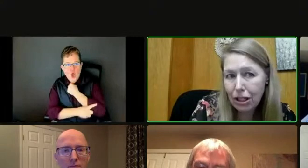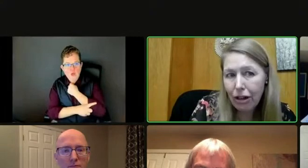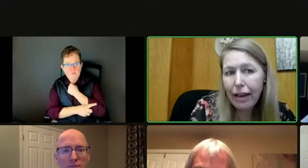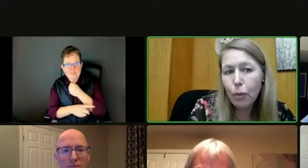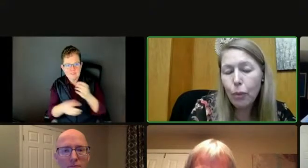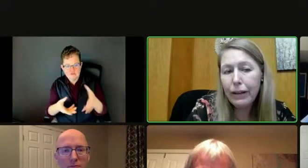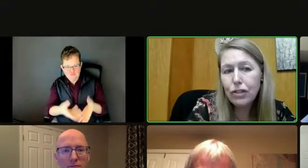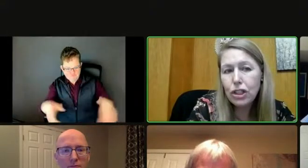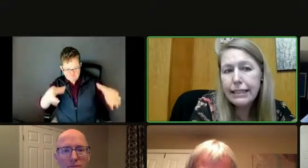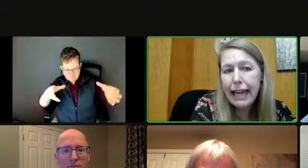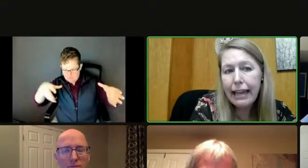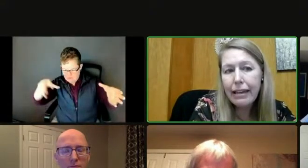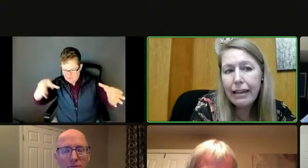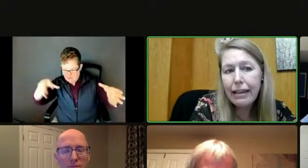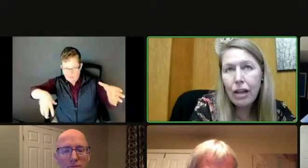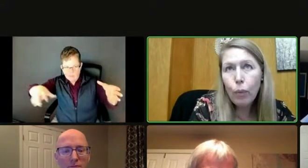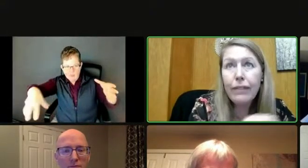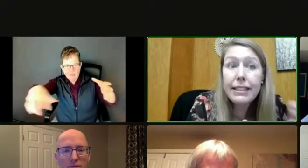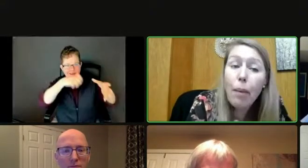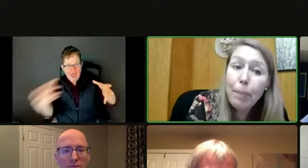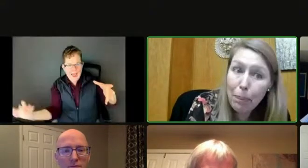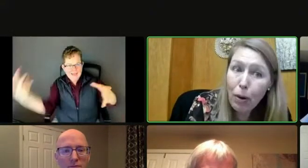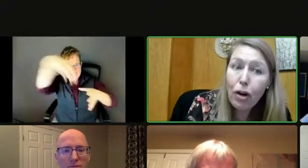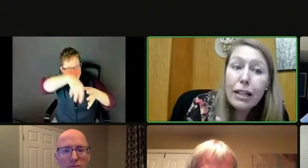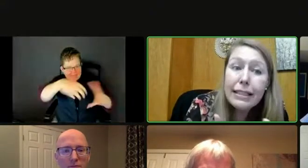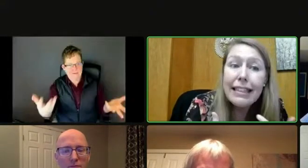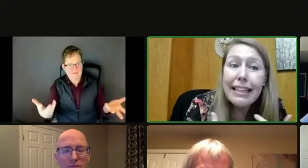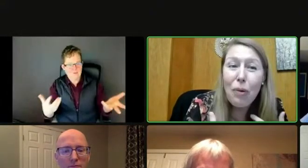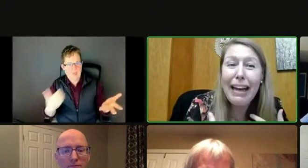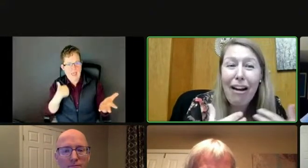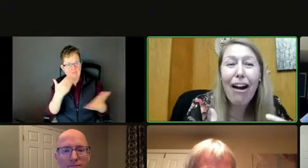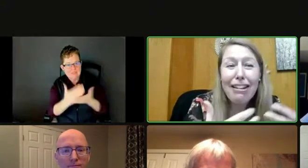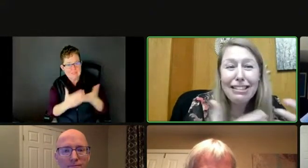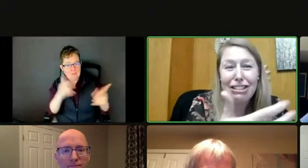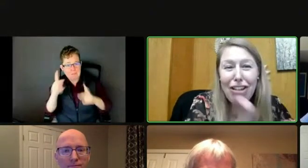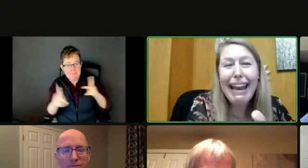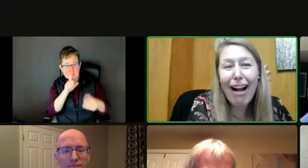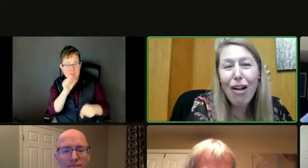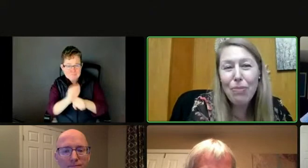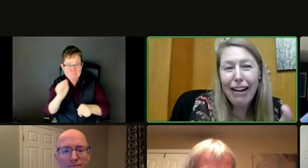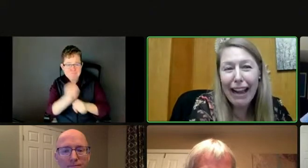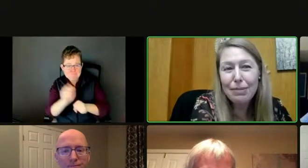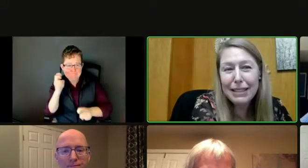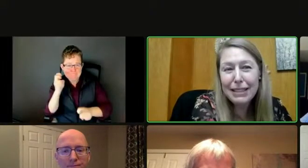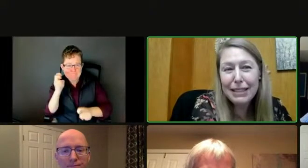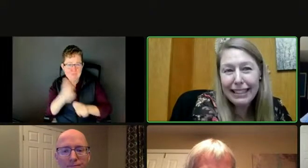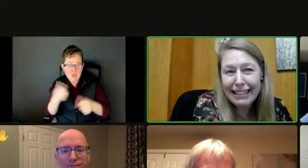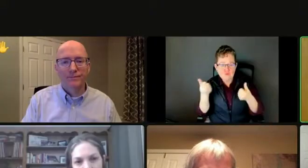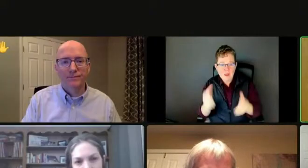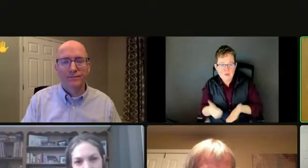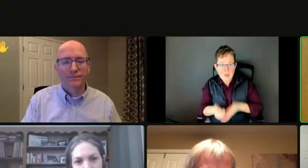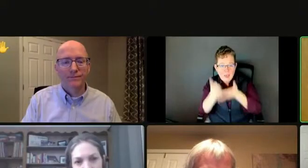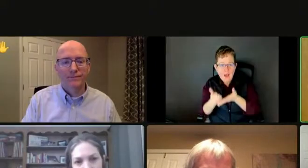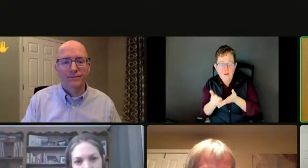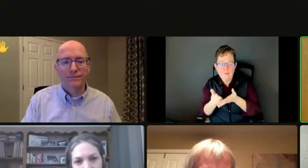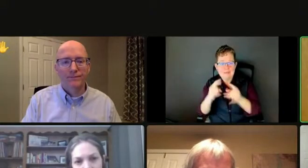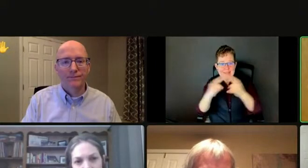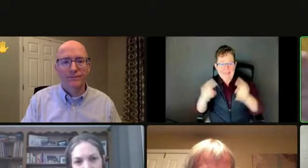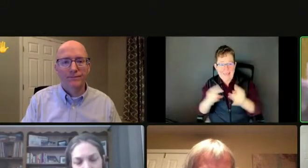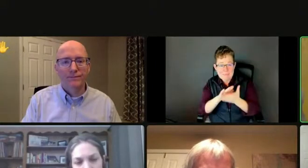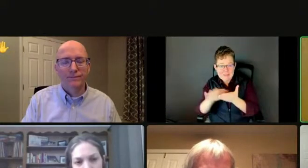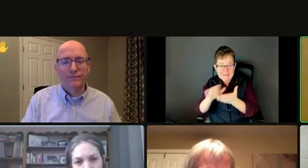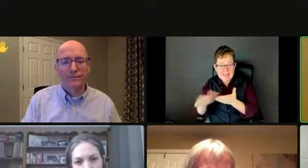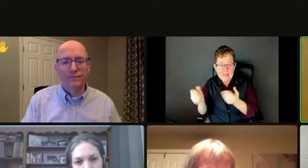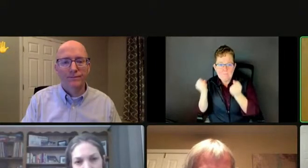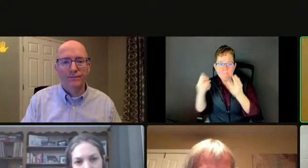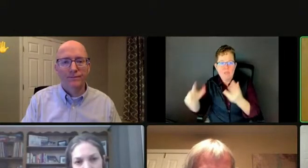the dumpster. And we have some people earnestly working hard to try to help their campsites and areas be clean, and many,